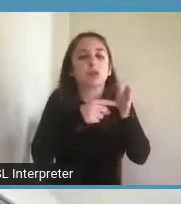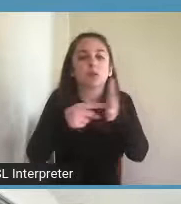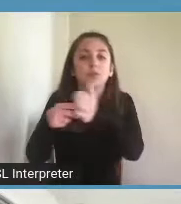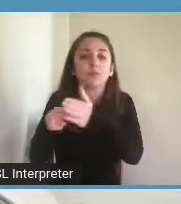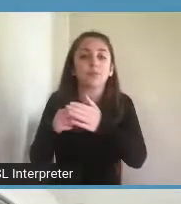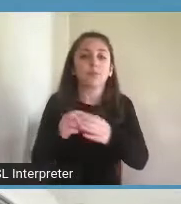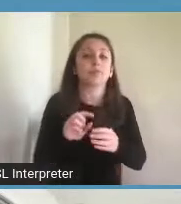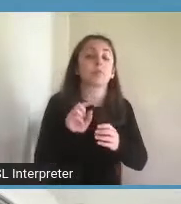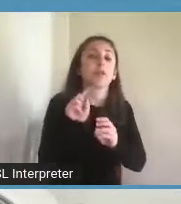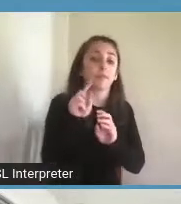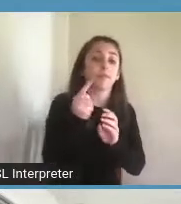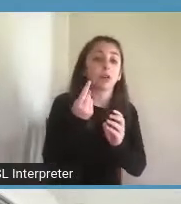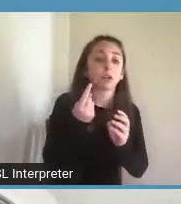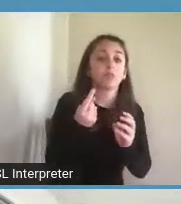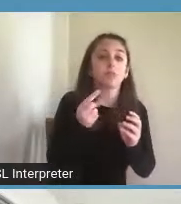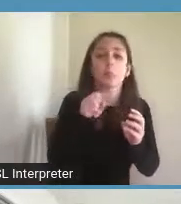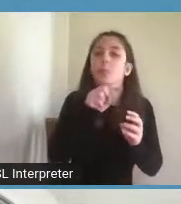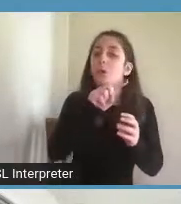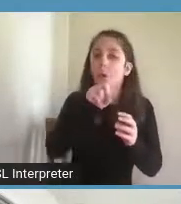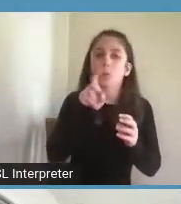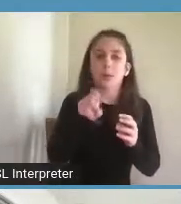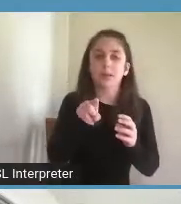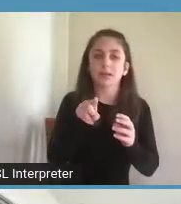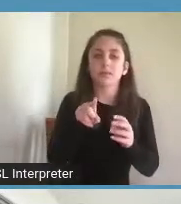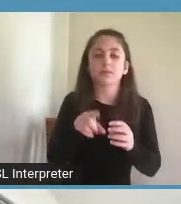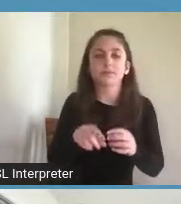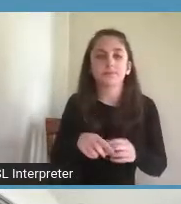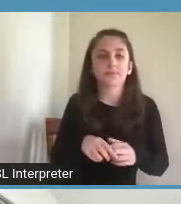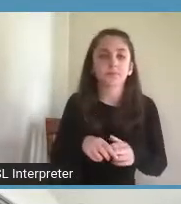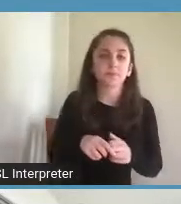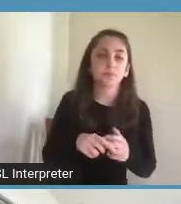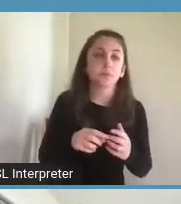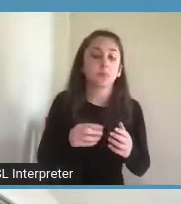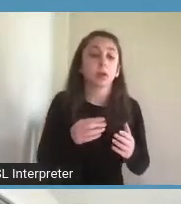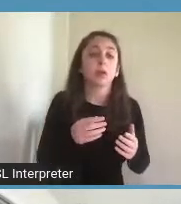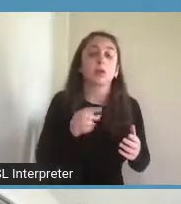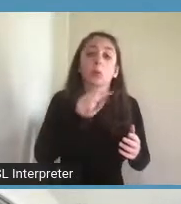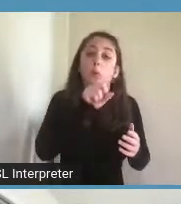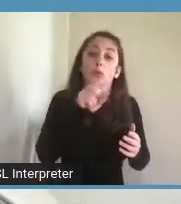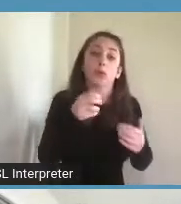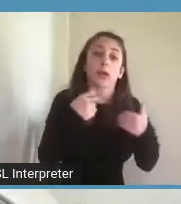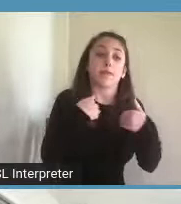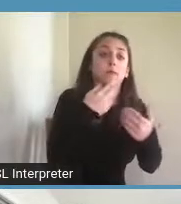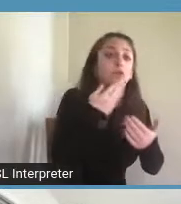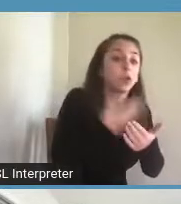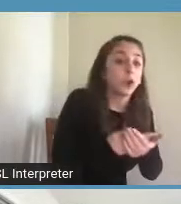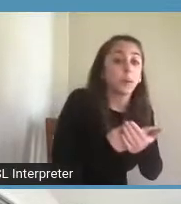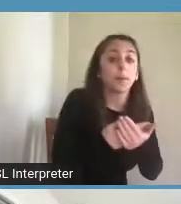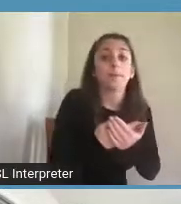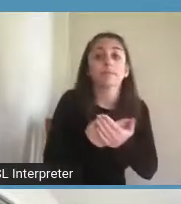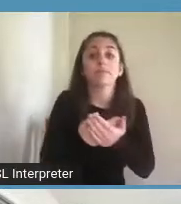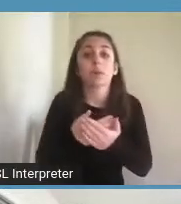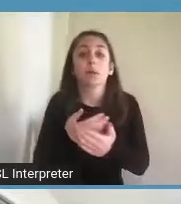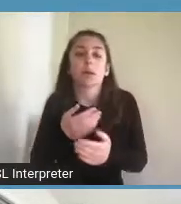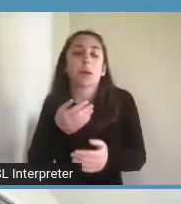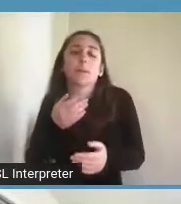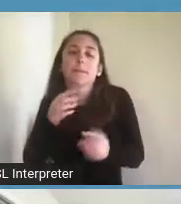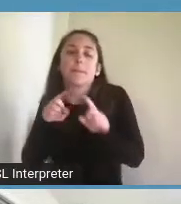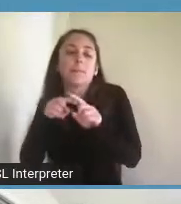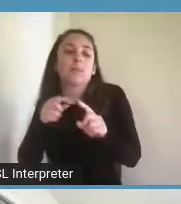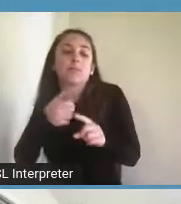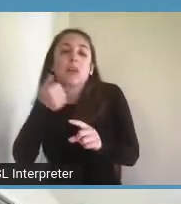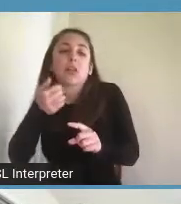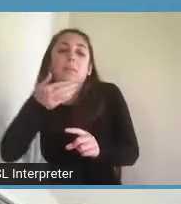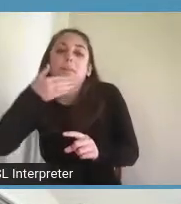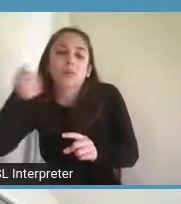about questions. So there are good questions and there are maybe better questions. And what I encourage you to think about is, what do